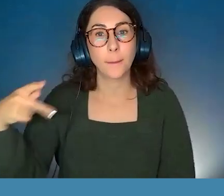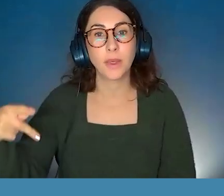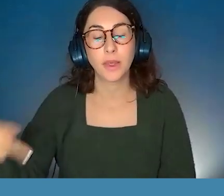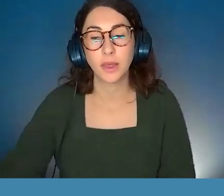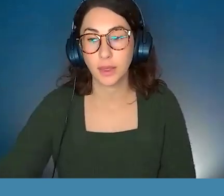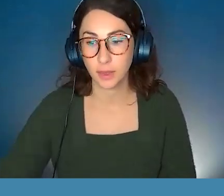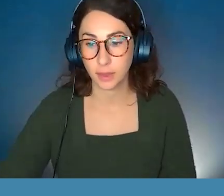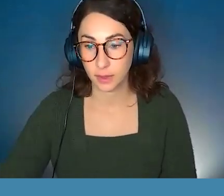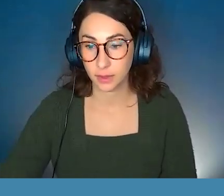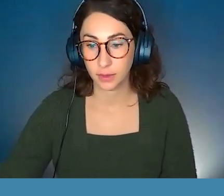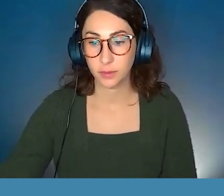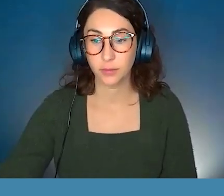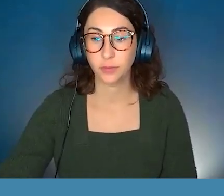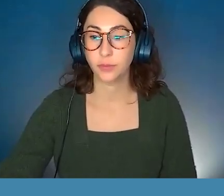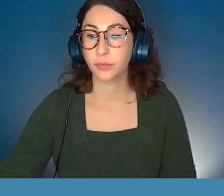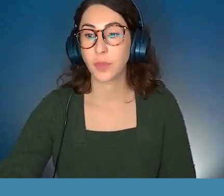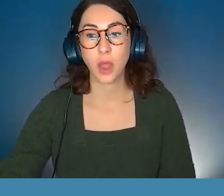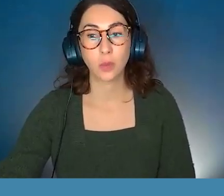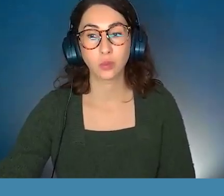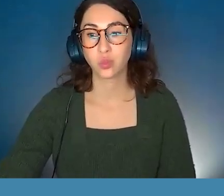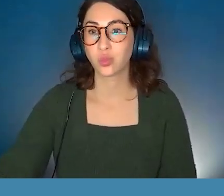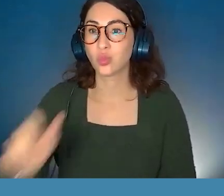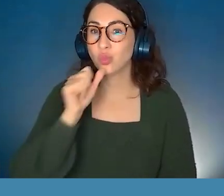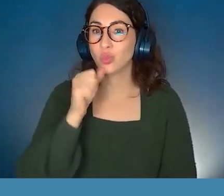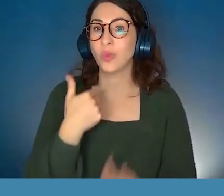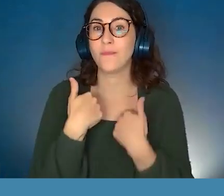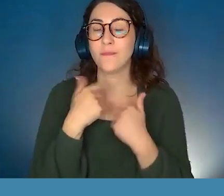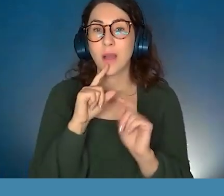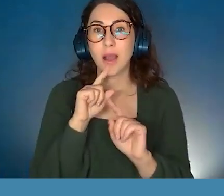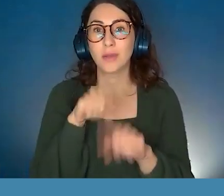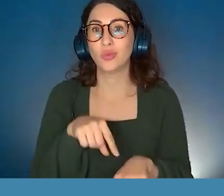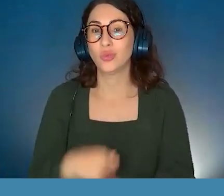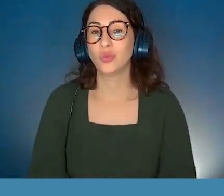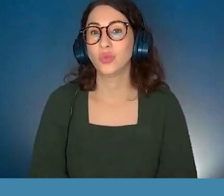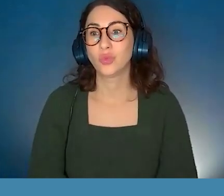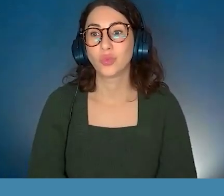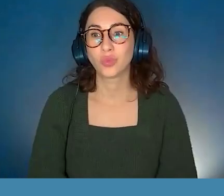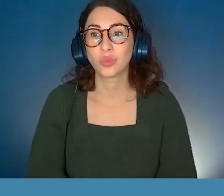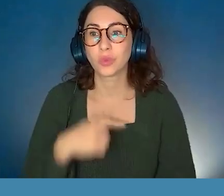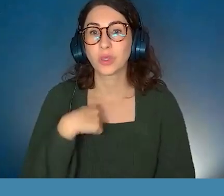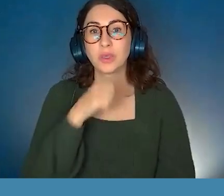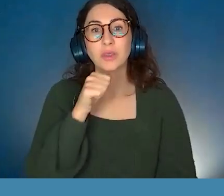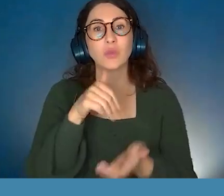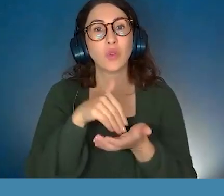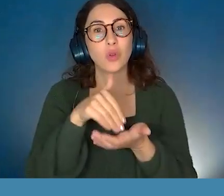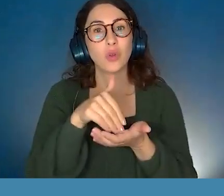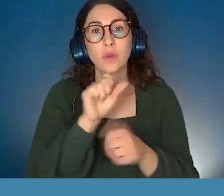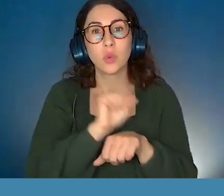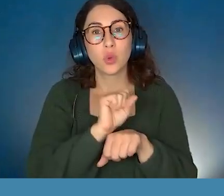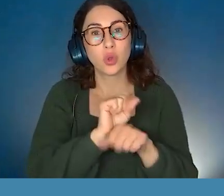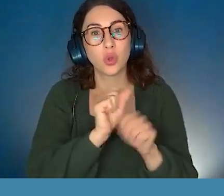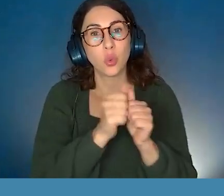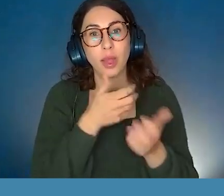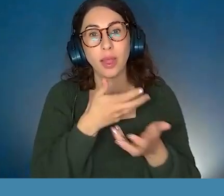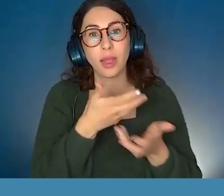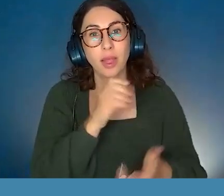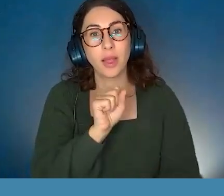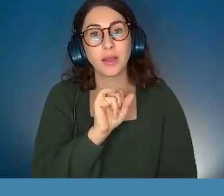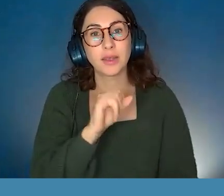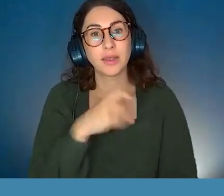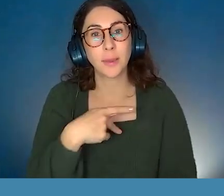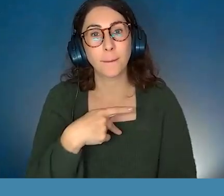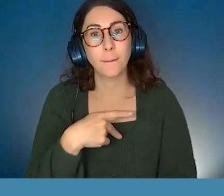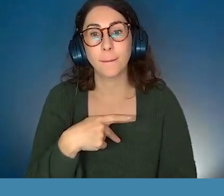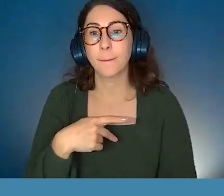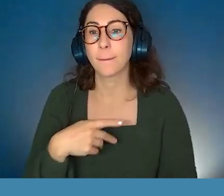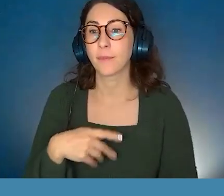I honestly don't have an answer to that because I don't work very much with the SIPs. Melissa, do you know? I don't